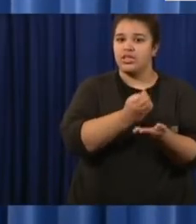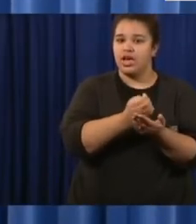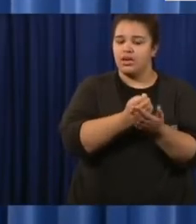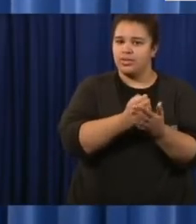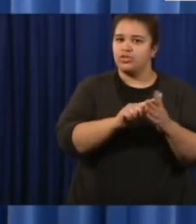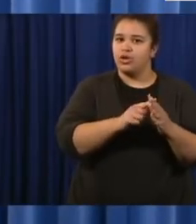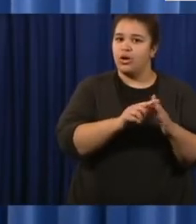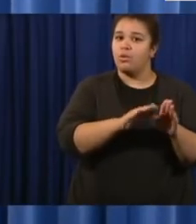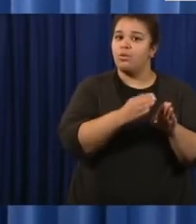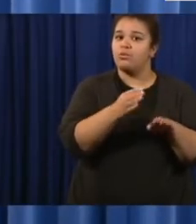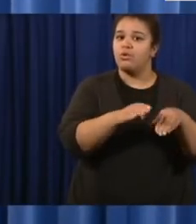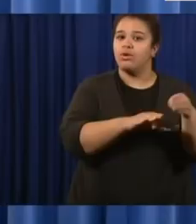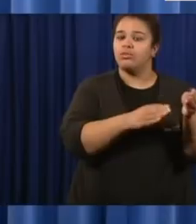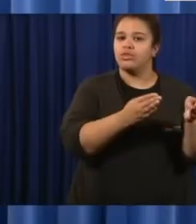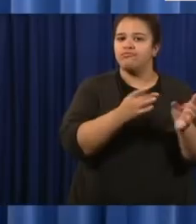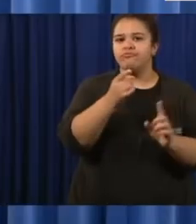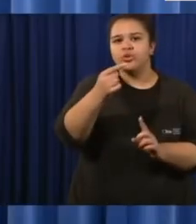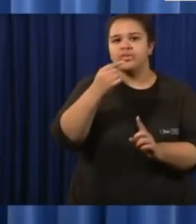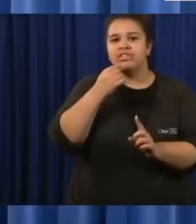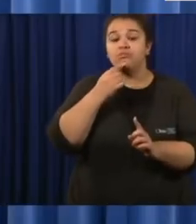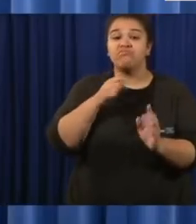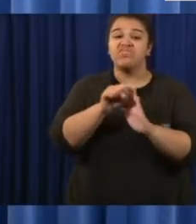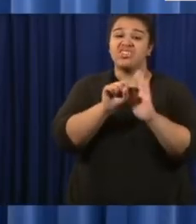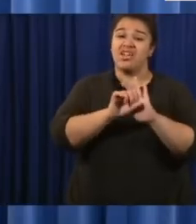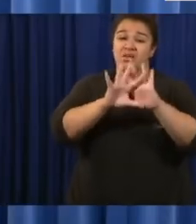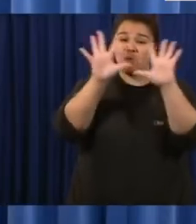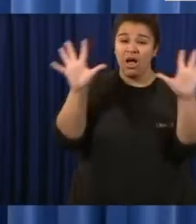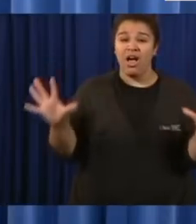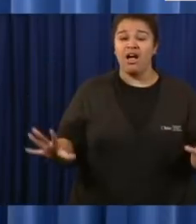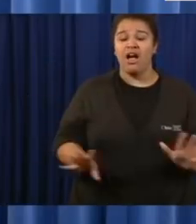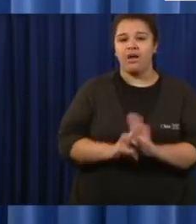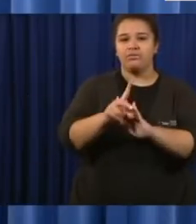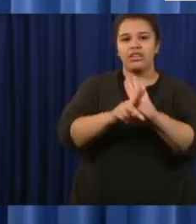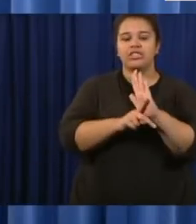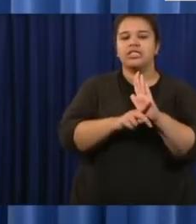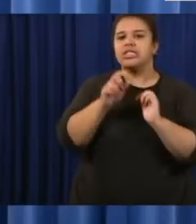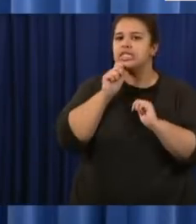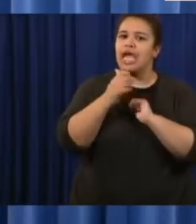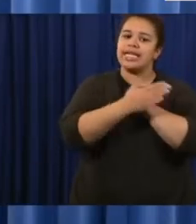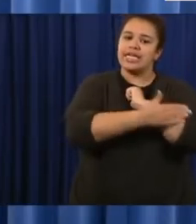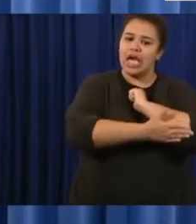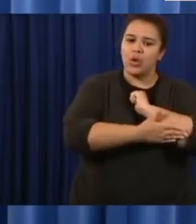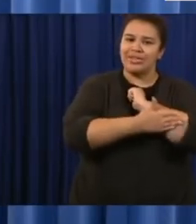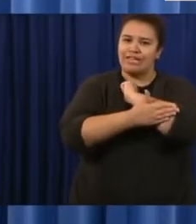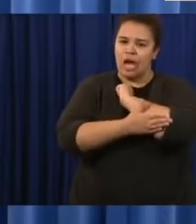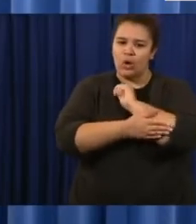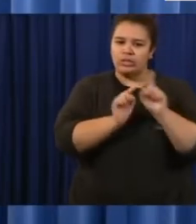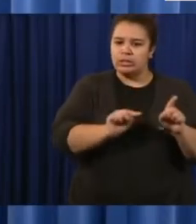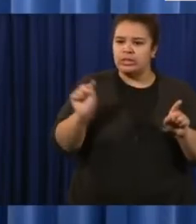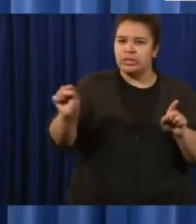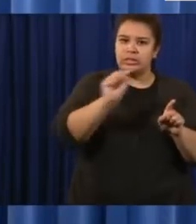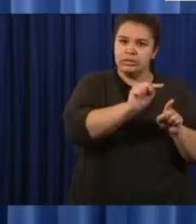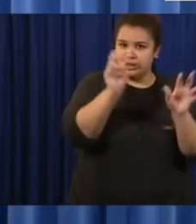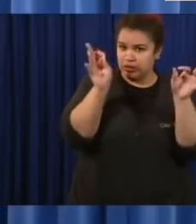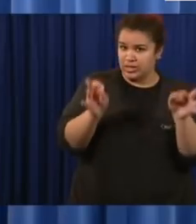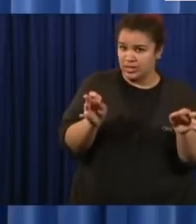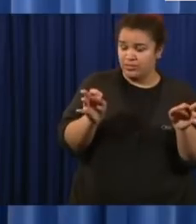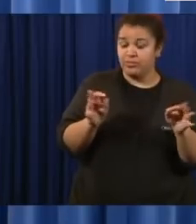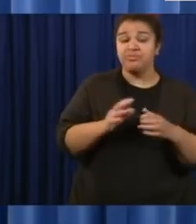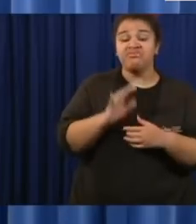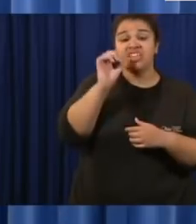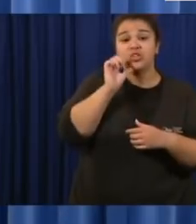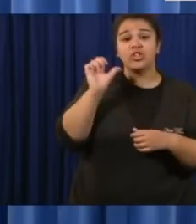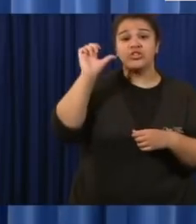statewide policy as opposed to a county-by-county opening. You've also said and you said it yesterday, that you're willing to pull back,